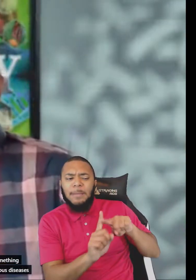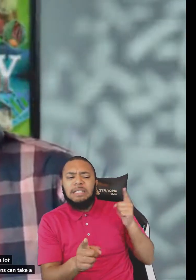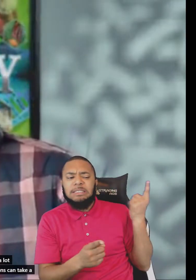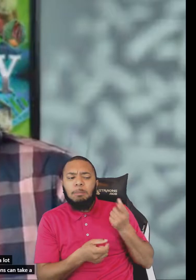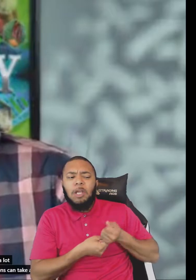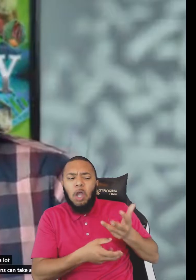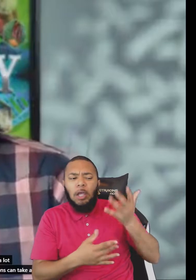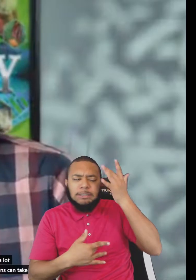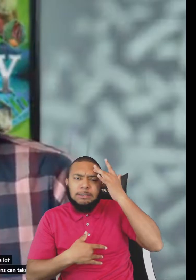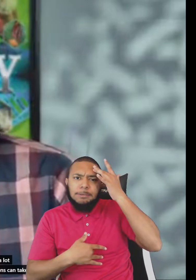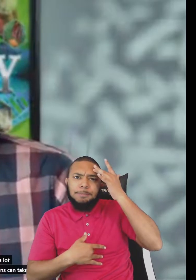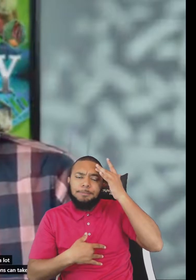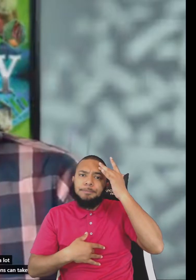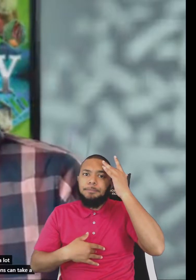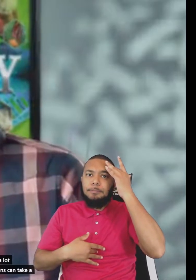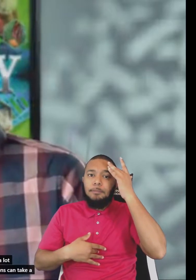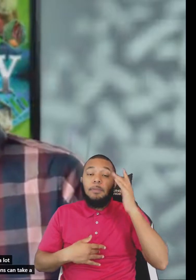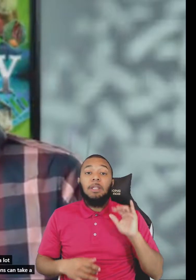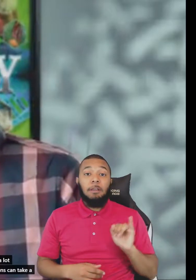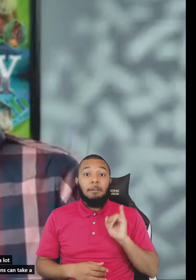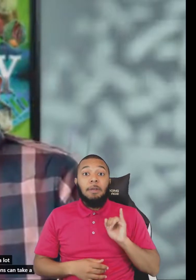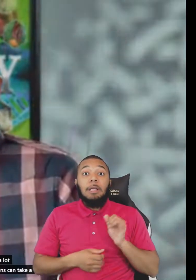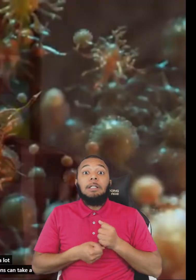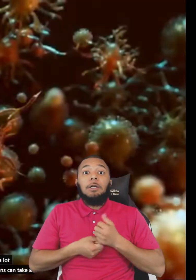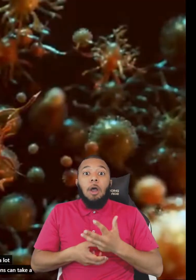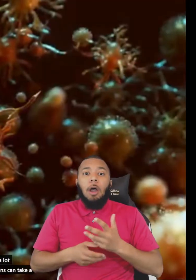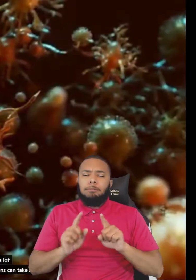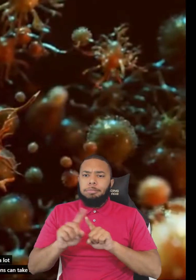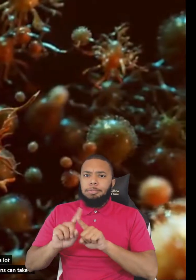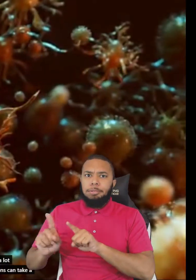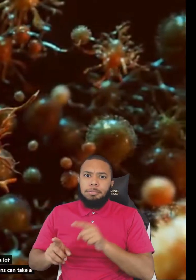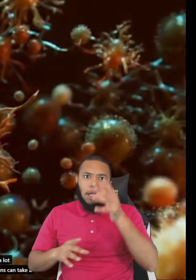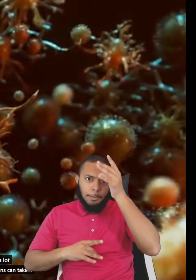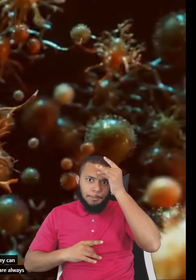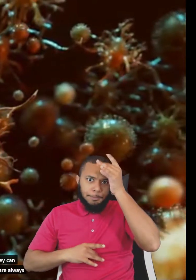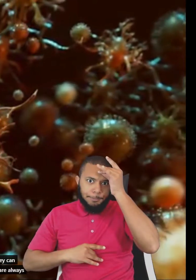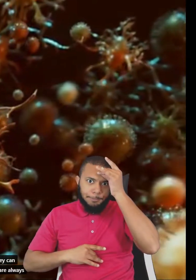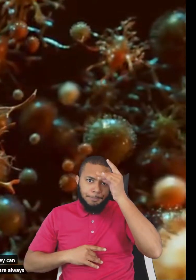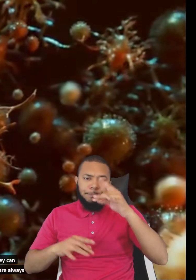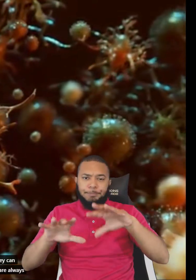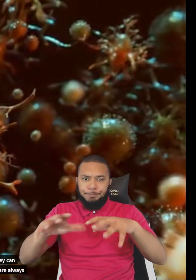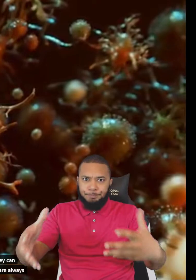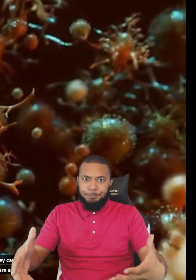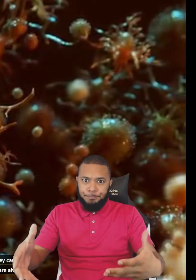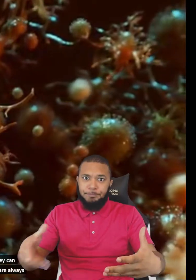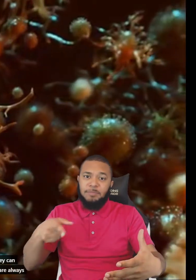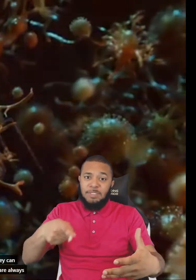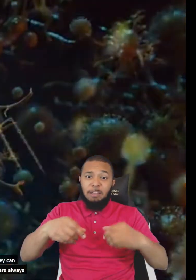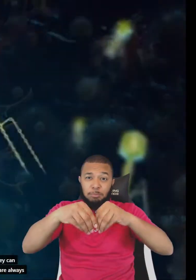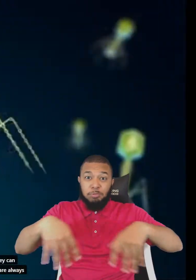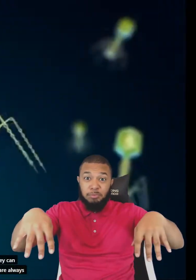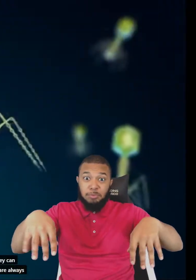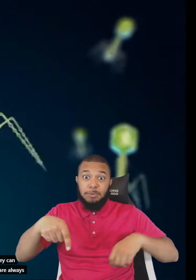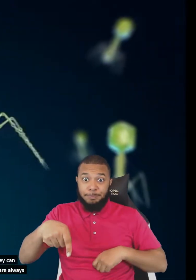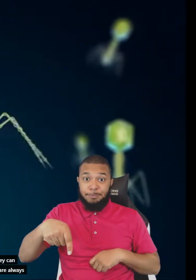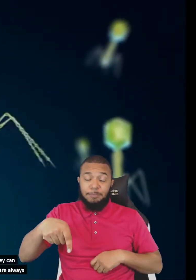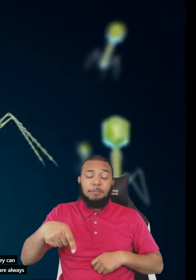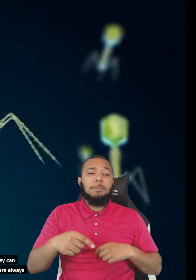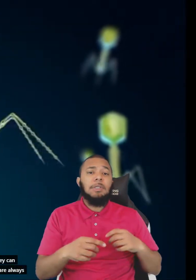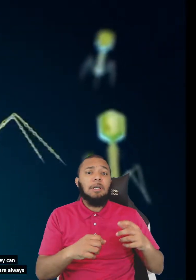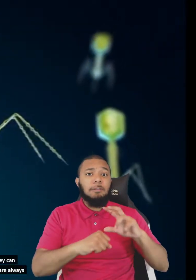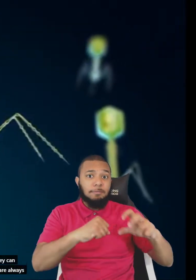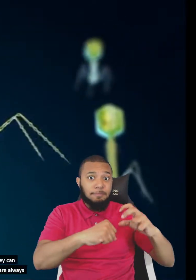diseases can be brought on by a lot of different pathogens. Pathogens can take a lot of different forms. They can be caused